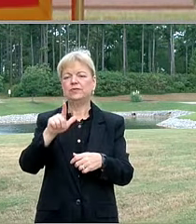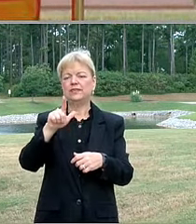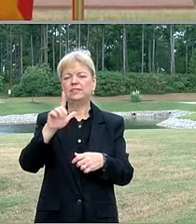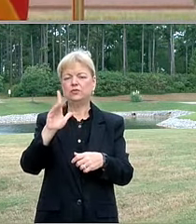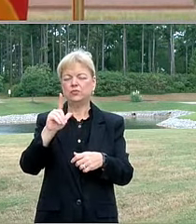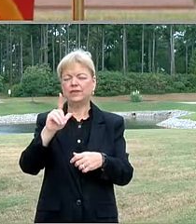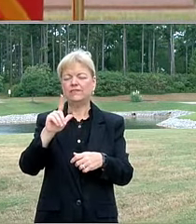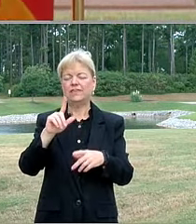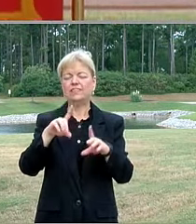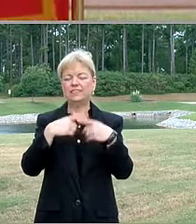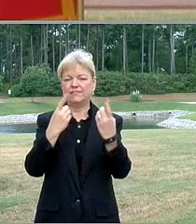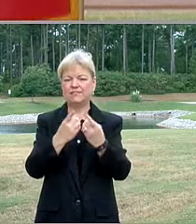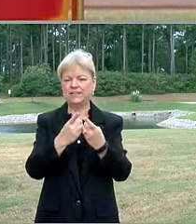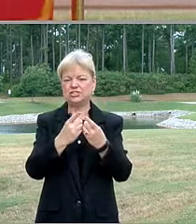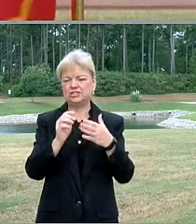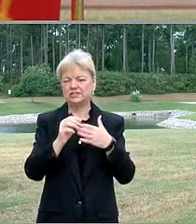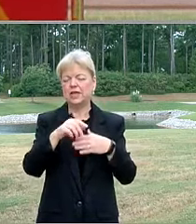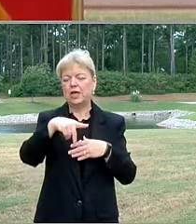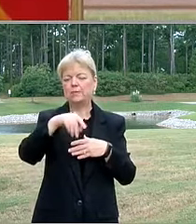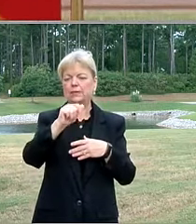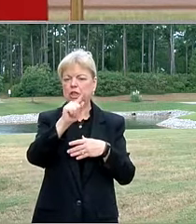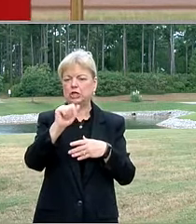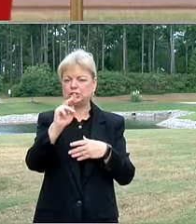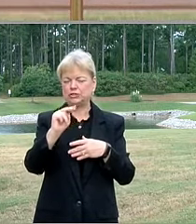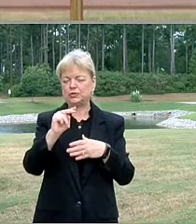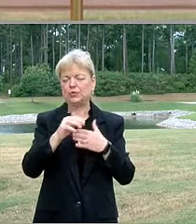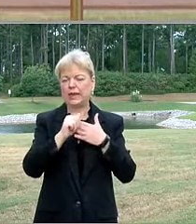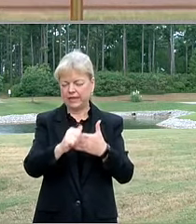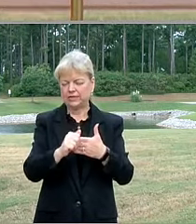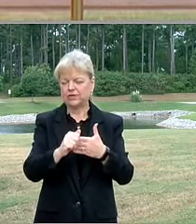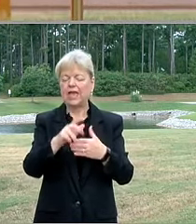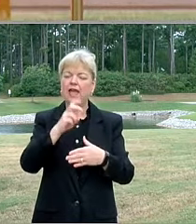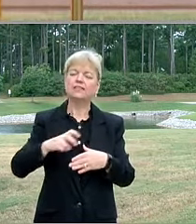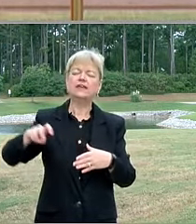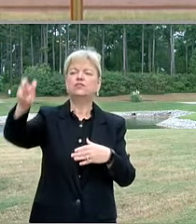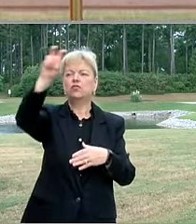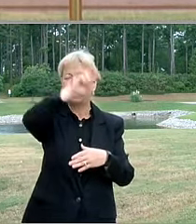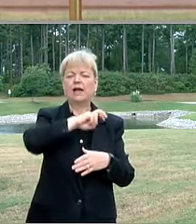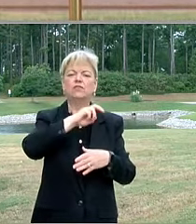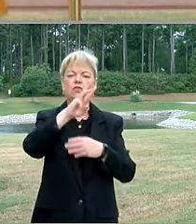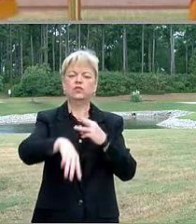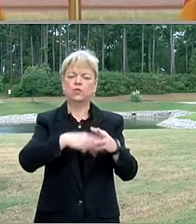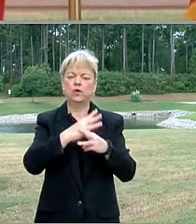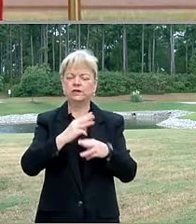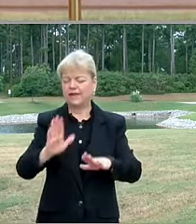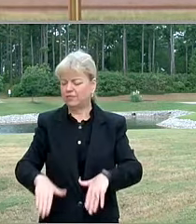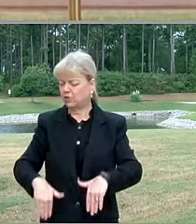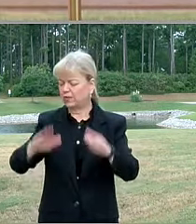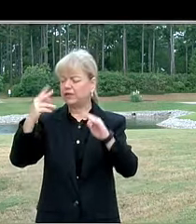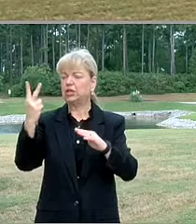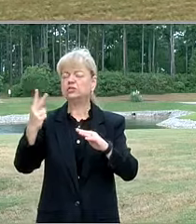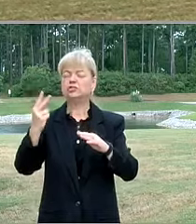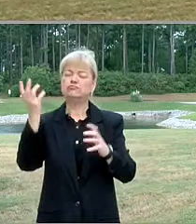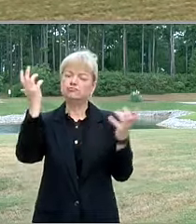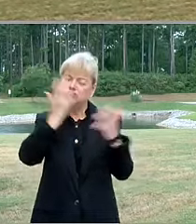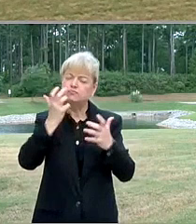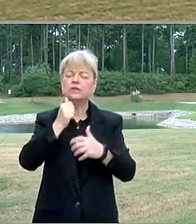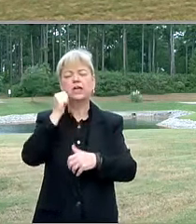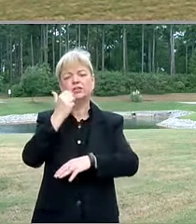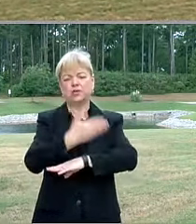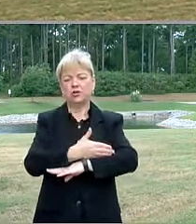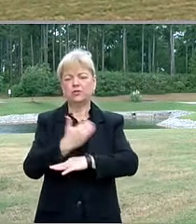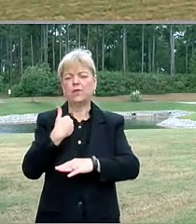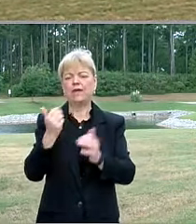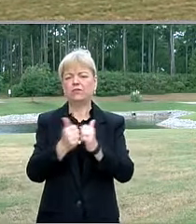Division. Now, since then, as you've heard me say, they've traveled the world, and they've raised two incredible daughters. So we have with